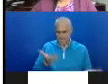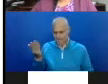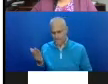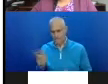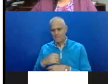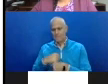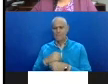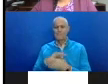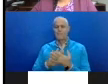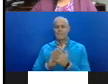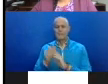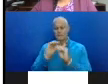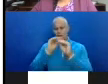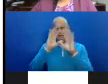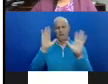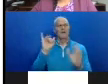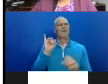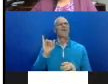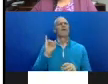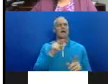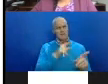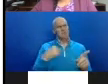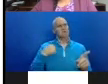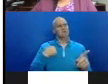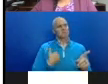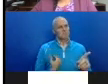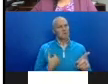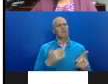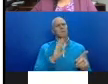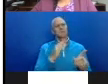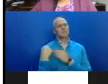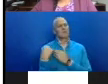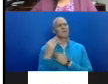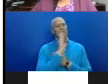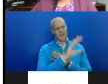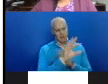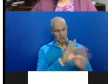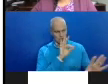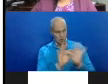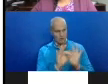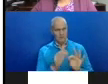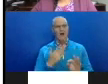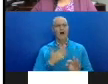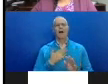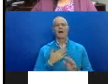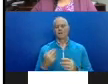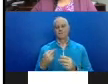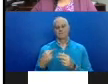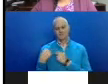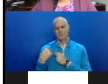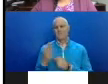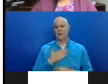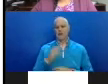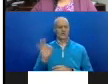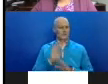about, oh yeah, they are responsible for their choices and I'm responsible for my choices. And so